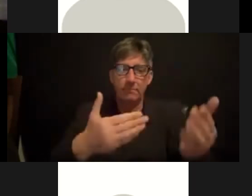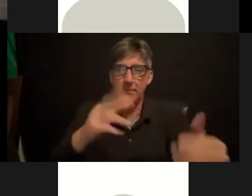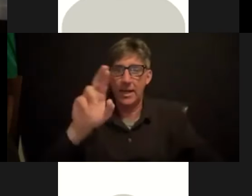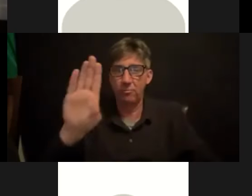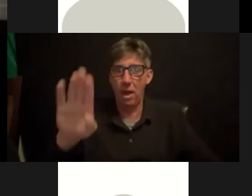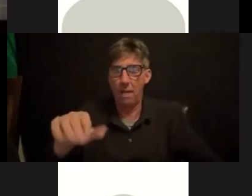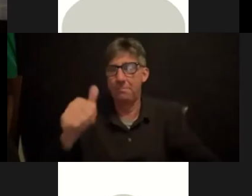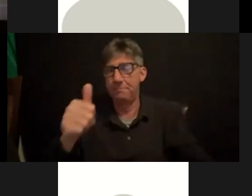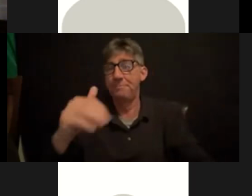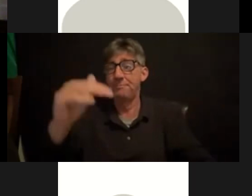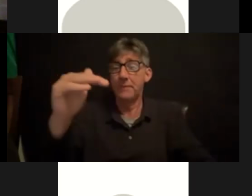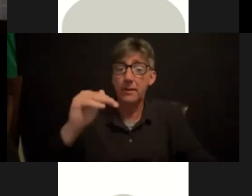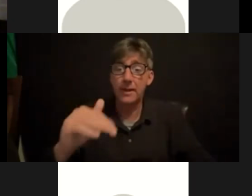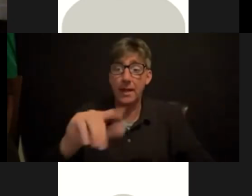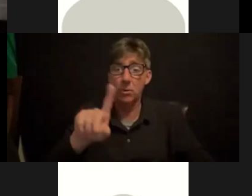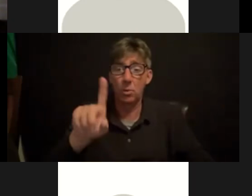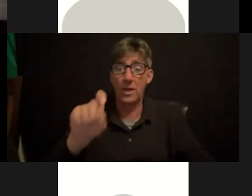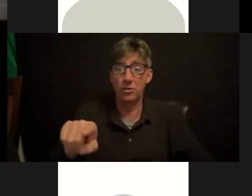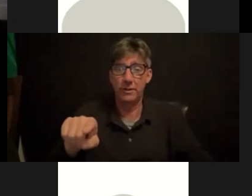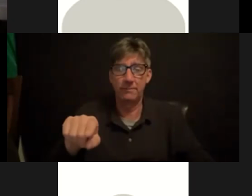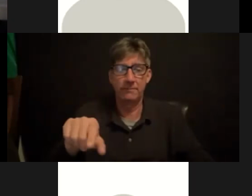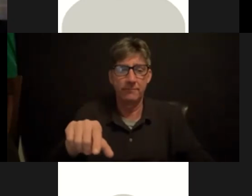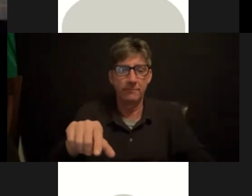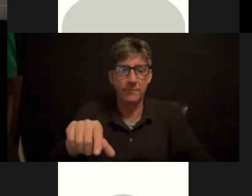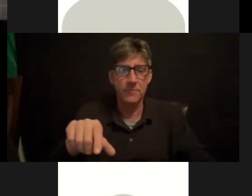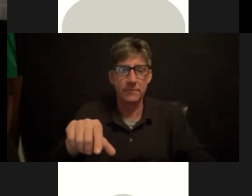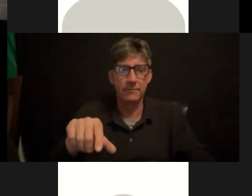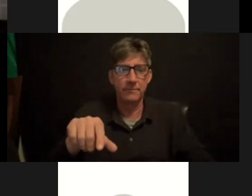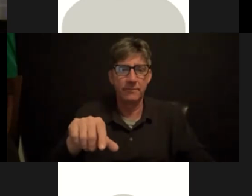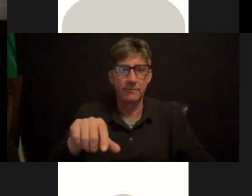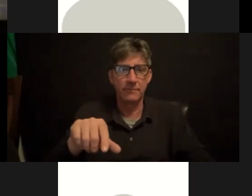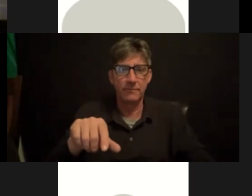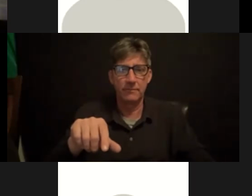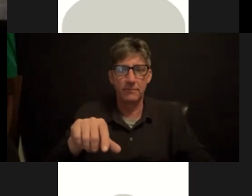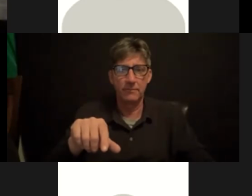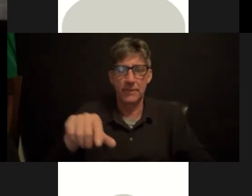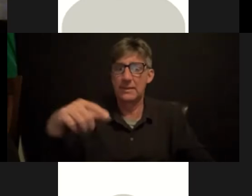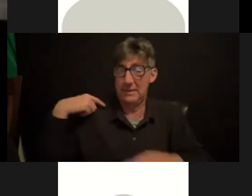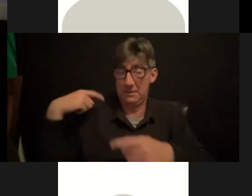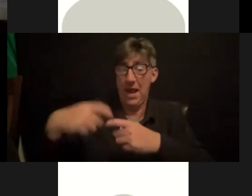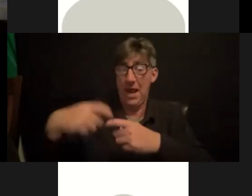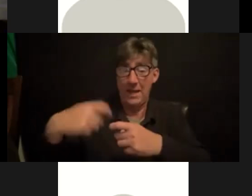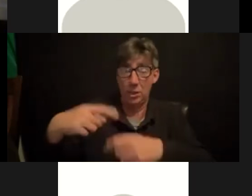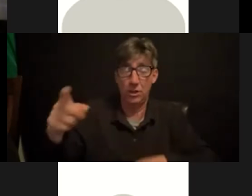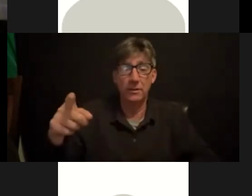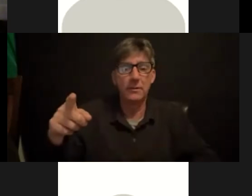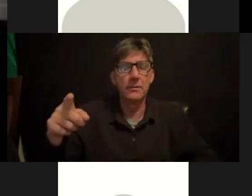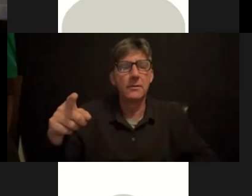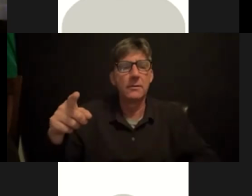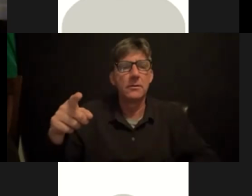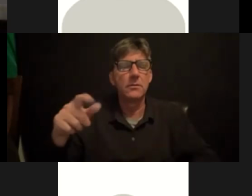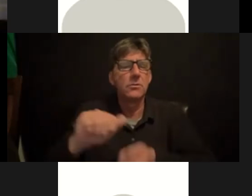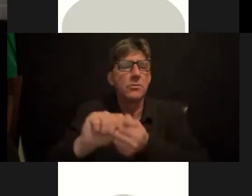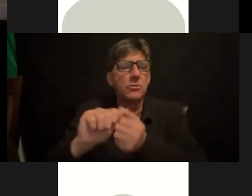The next question that I see here in Spanish, what would be the changes for